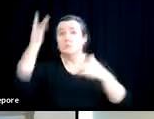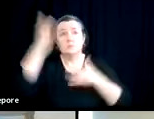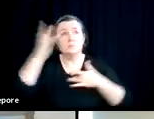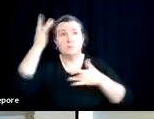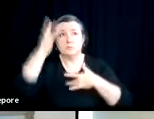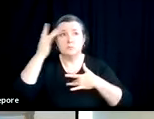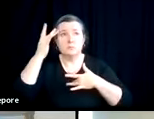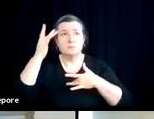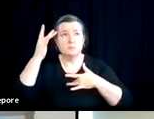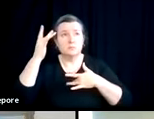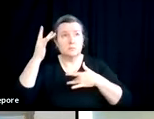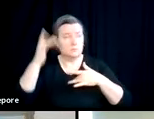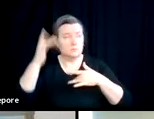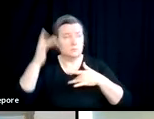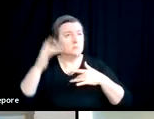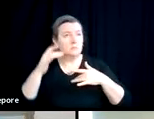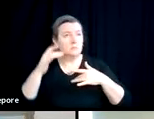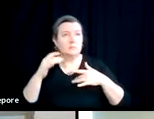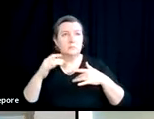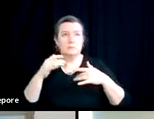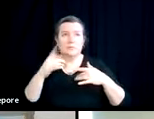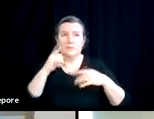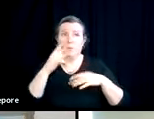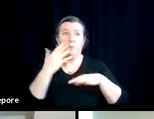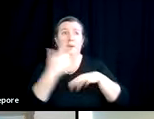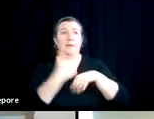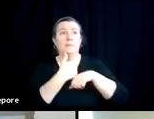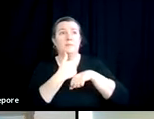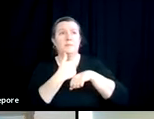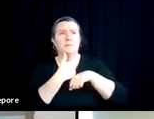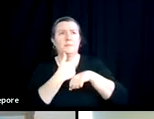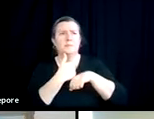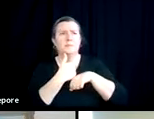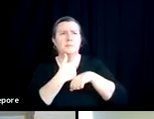60% of COVID-19 transmission,